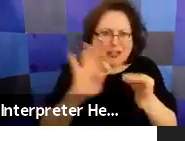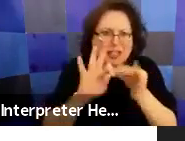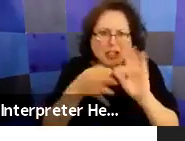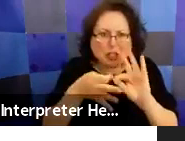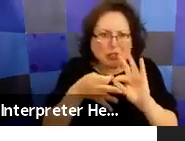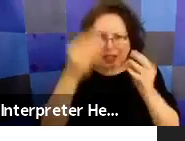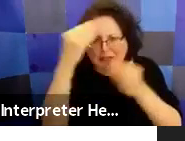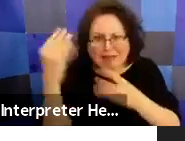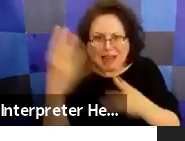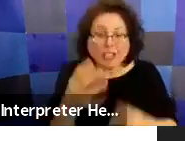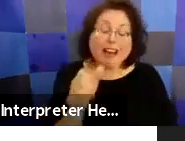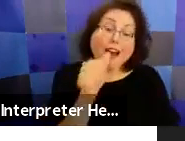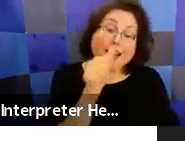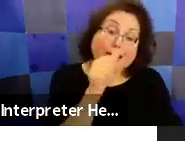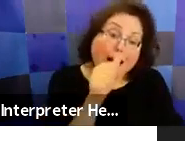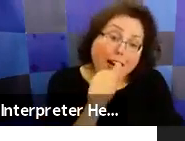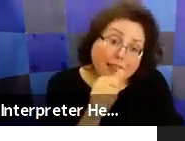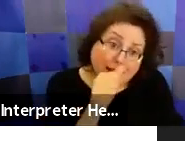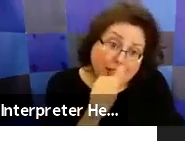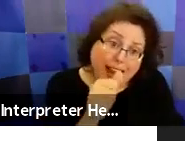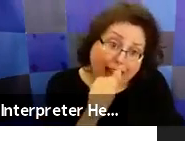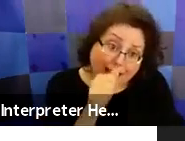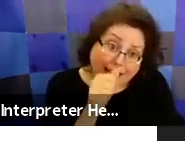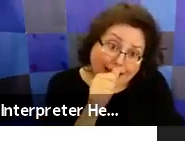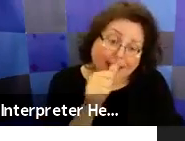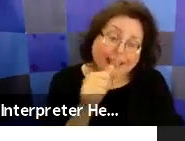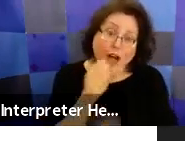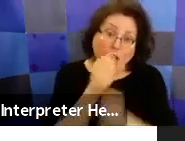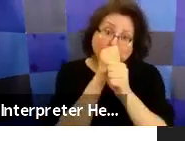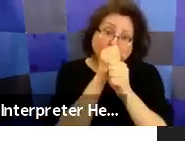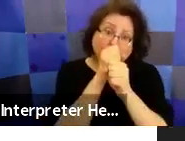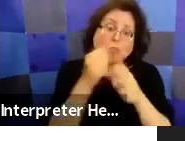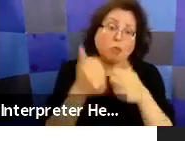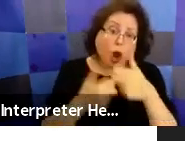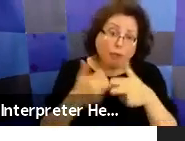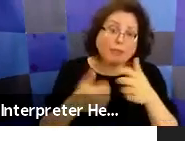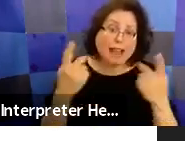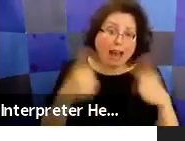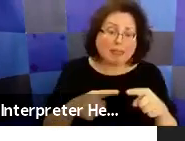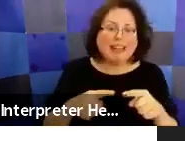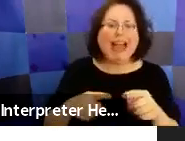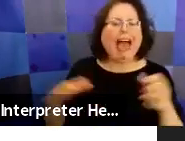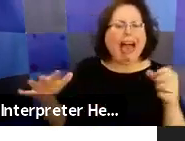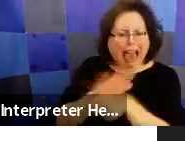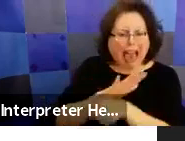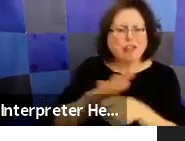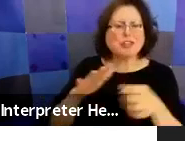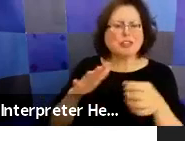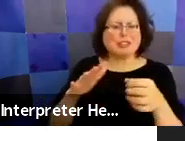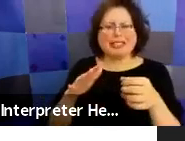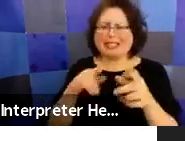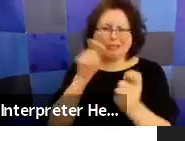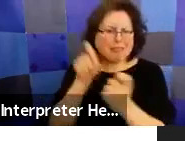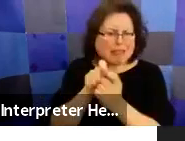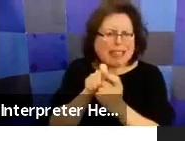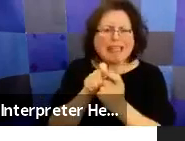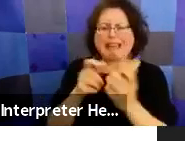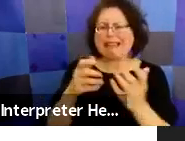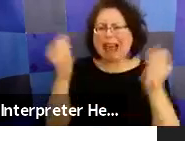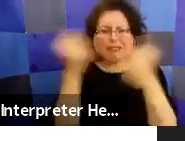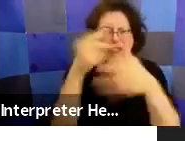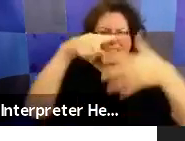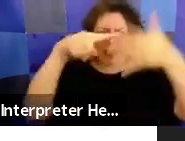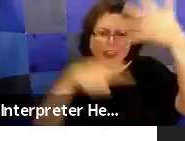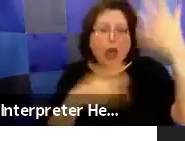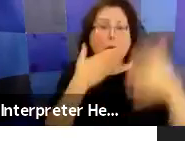There's confidentiality that goes into interpretation. There's accuracy and completeness. There are best practices, right? And so